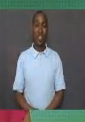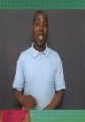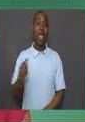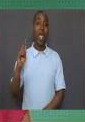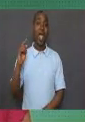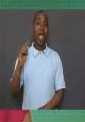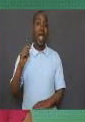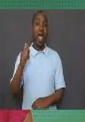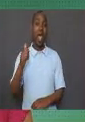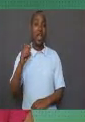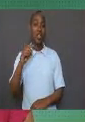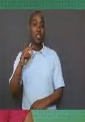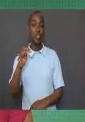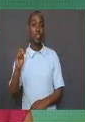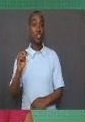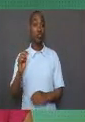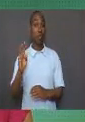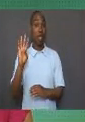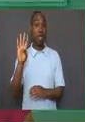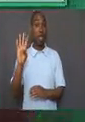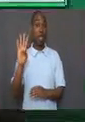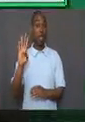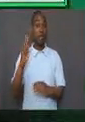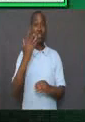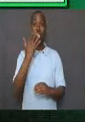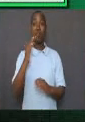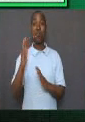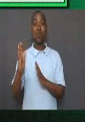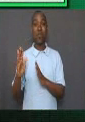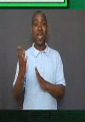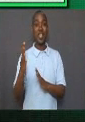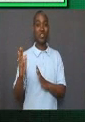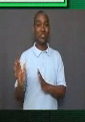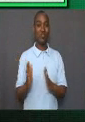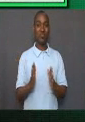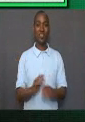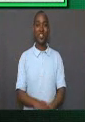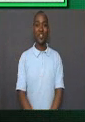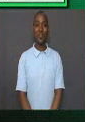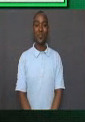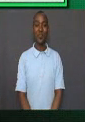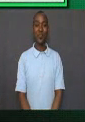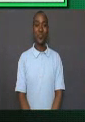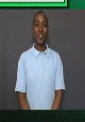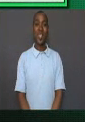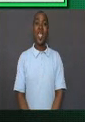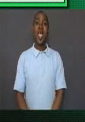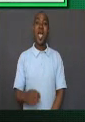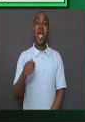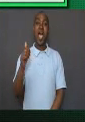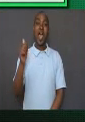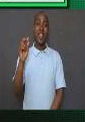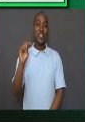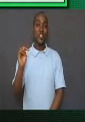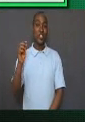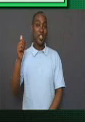up the four blood groups. As you can see, antigen A